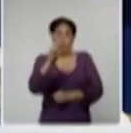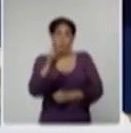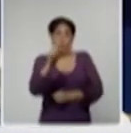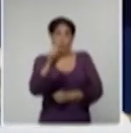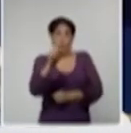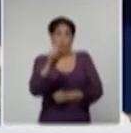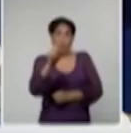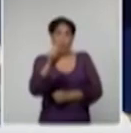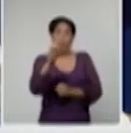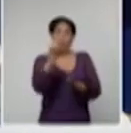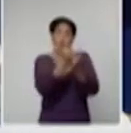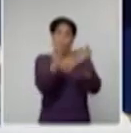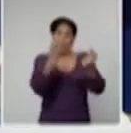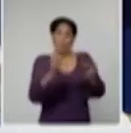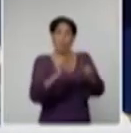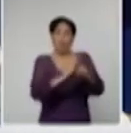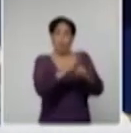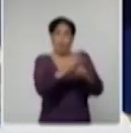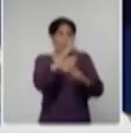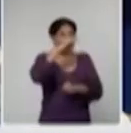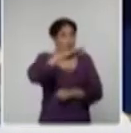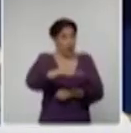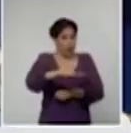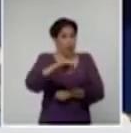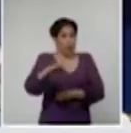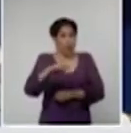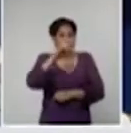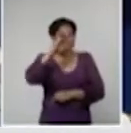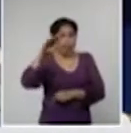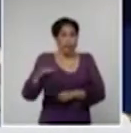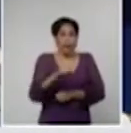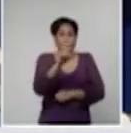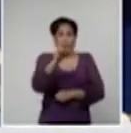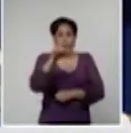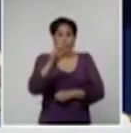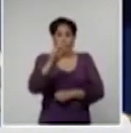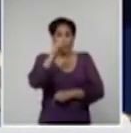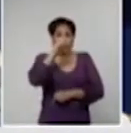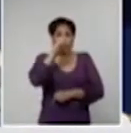42 remains admitted. The active cases,